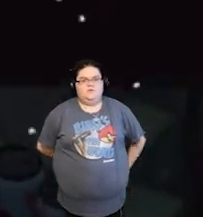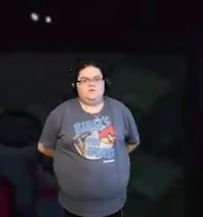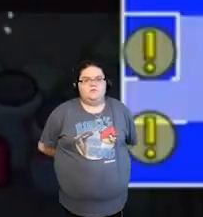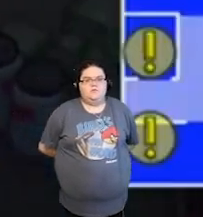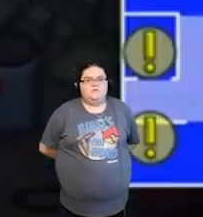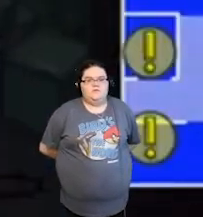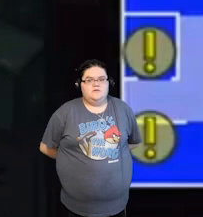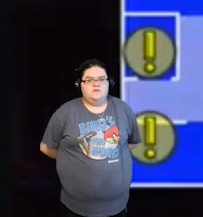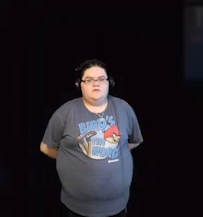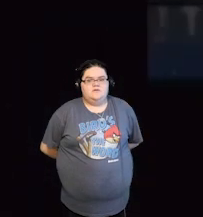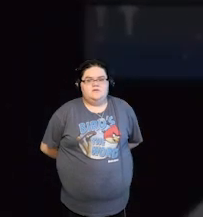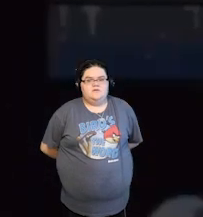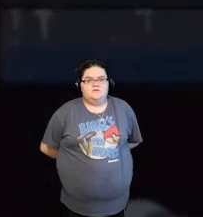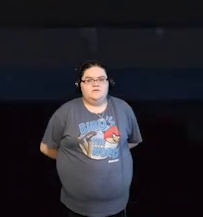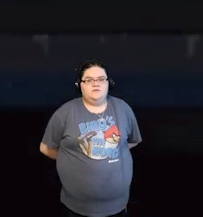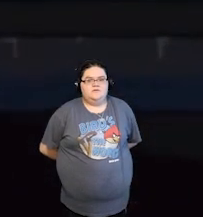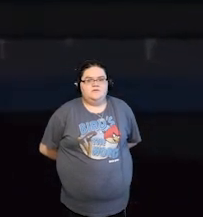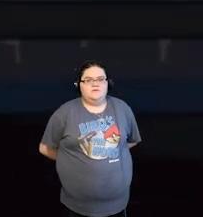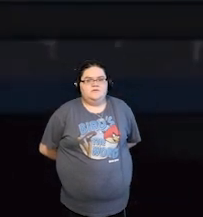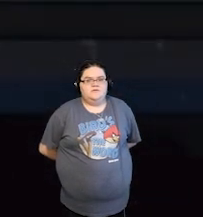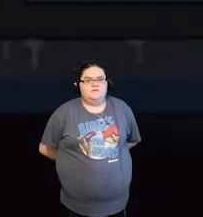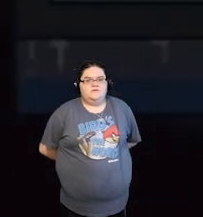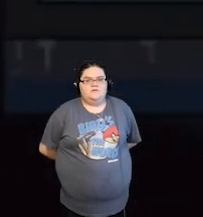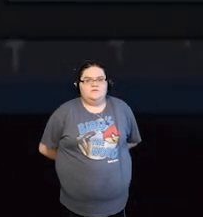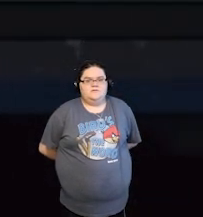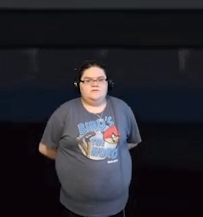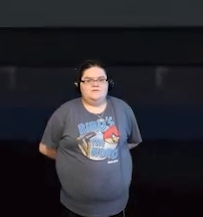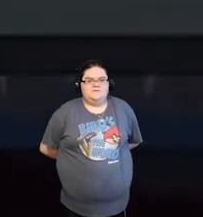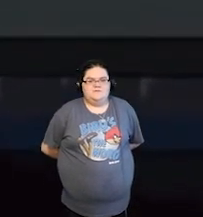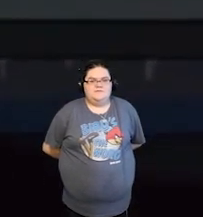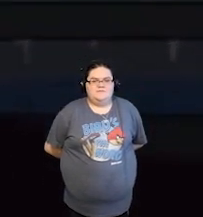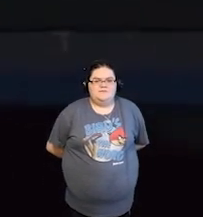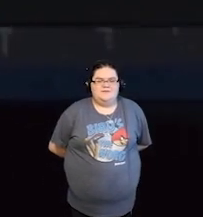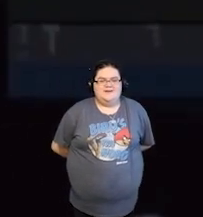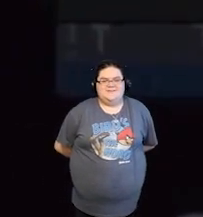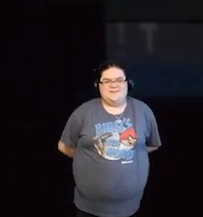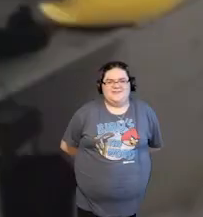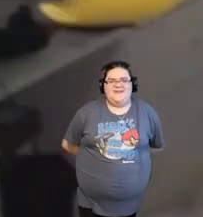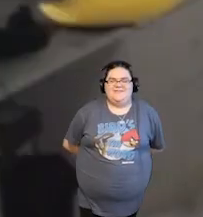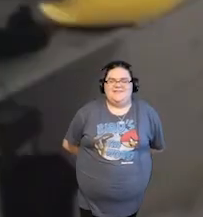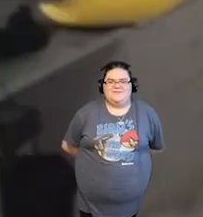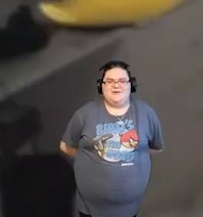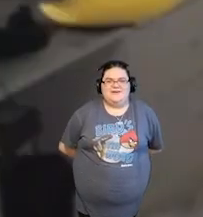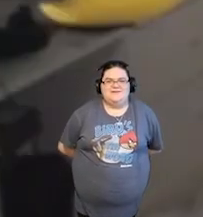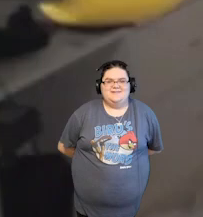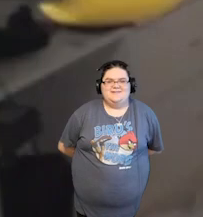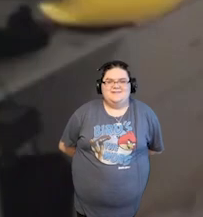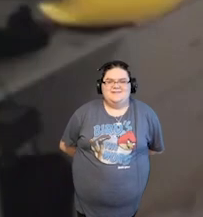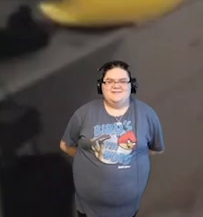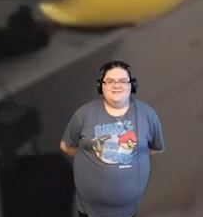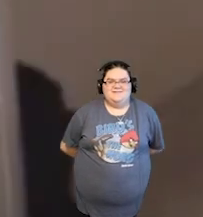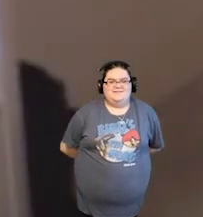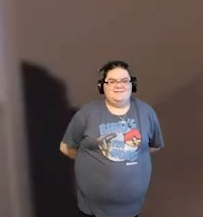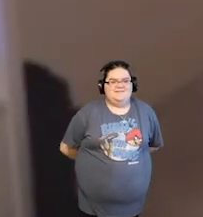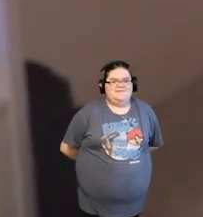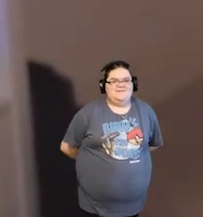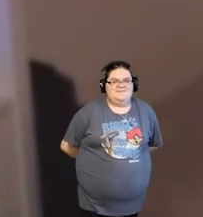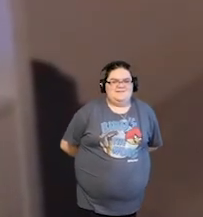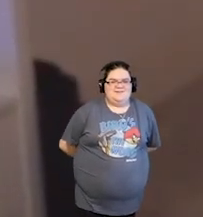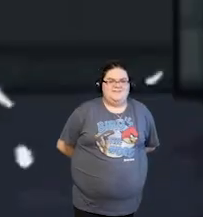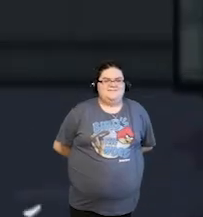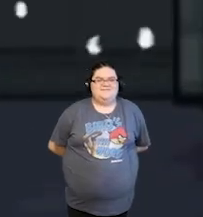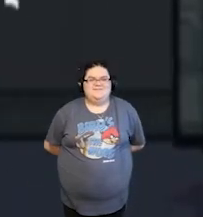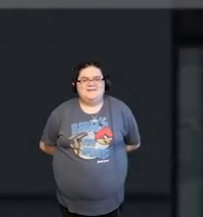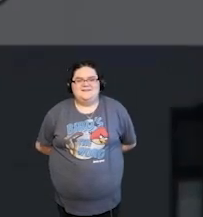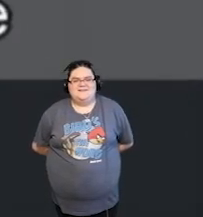God damn it. Eat my ass fresh. Nah, we'll leave the body. We'll leave the body. Josh, we'll leave the body. But I didn't see a body. Did you see a body? I didn't see